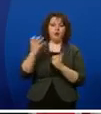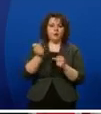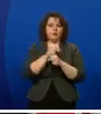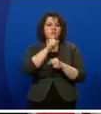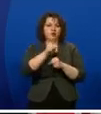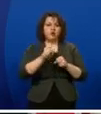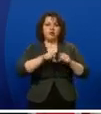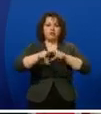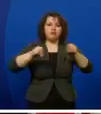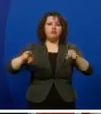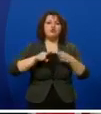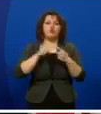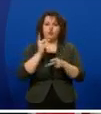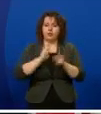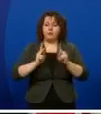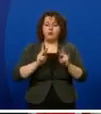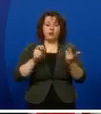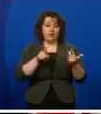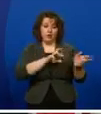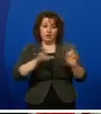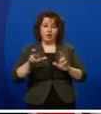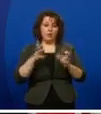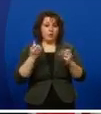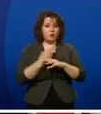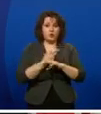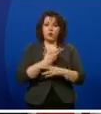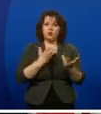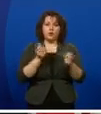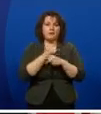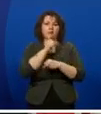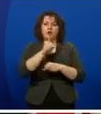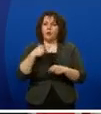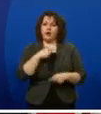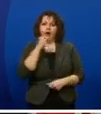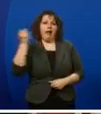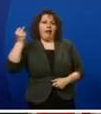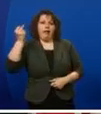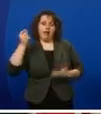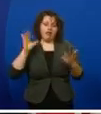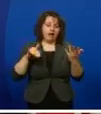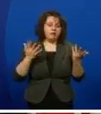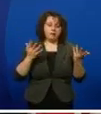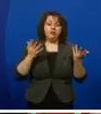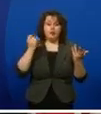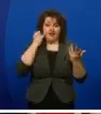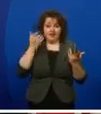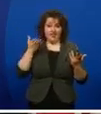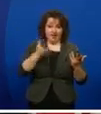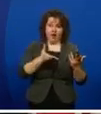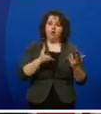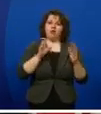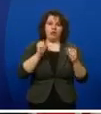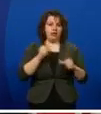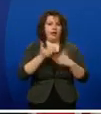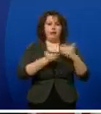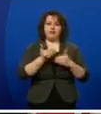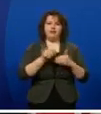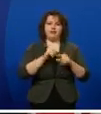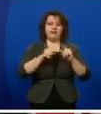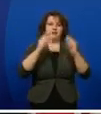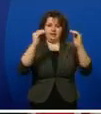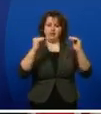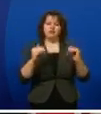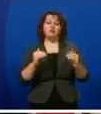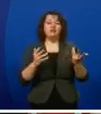of Iowans. And so they're ready to go, and we want to make sure that we're not the ones that are holding them up. So if you're there, you can move through the different tiers.